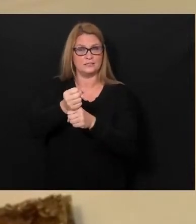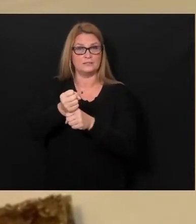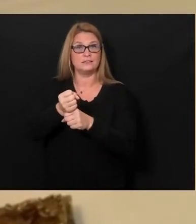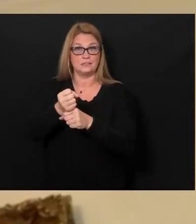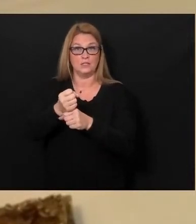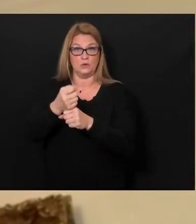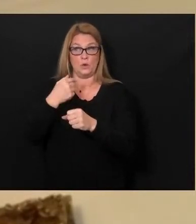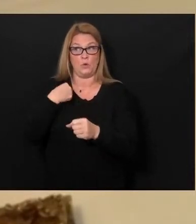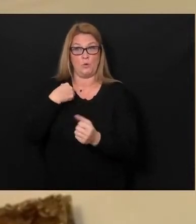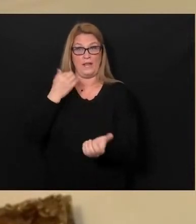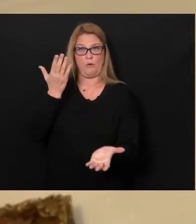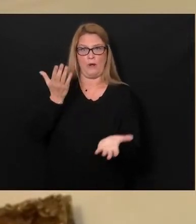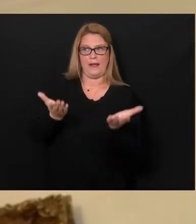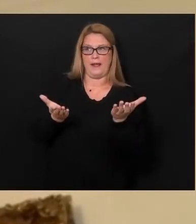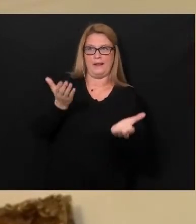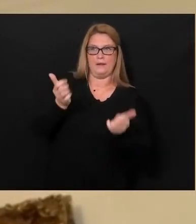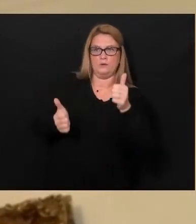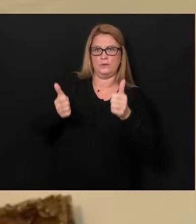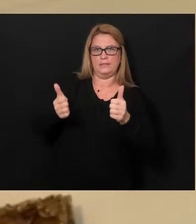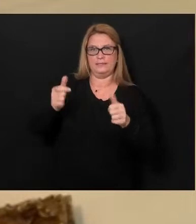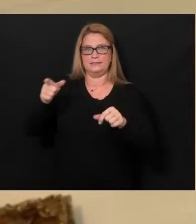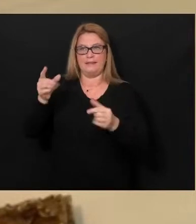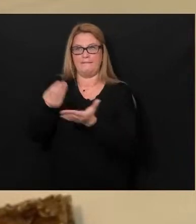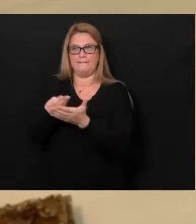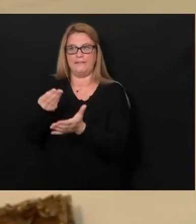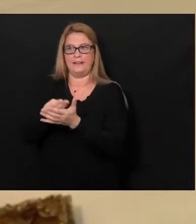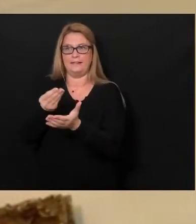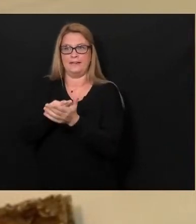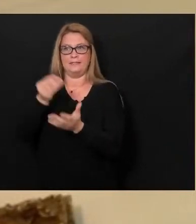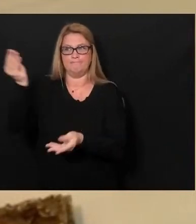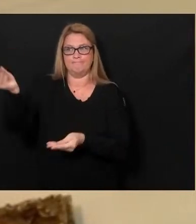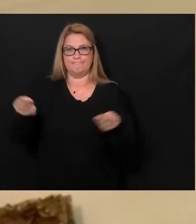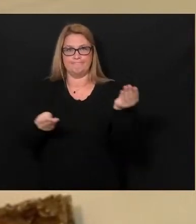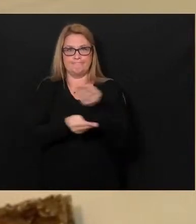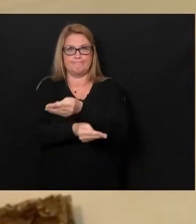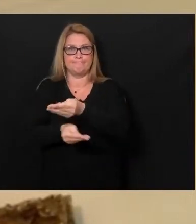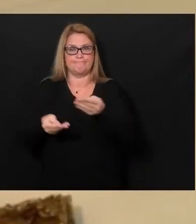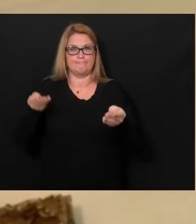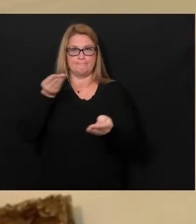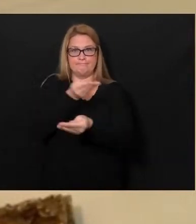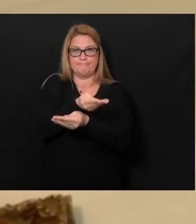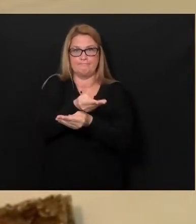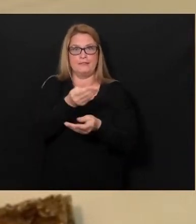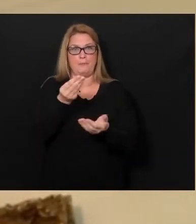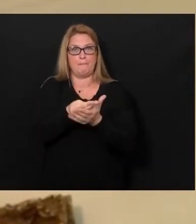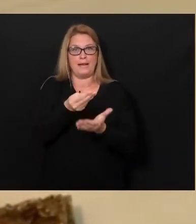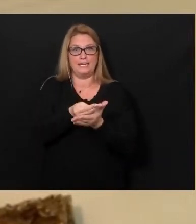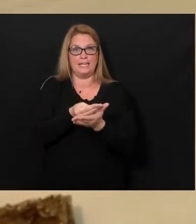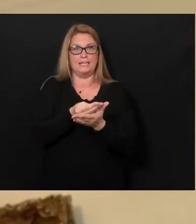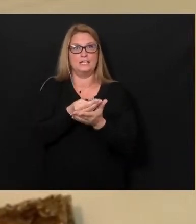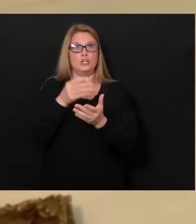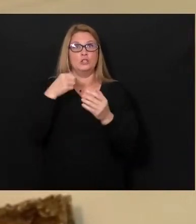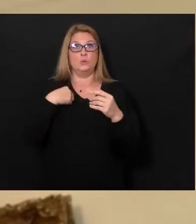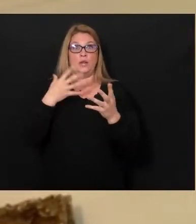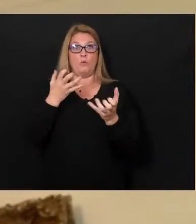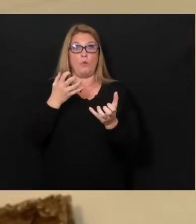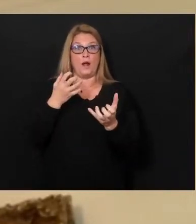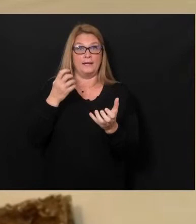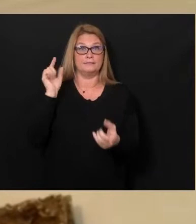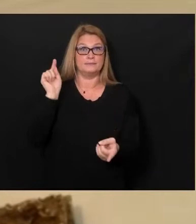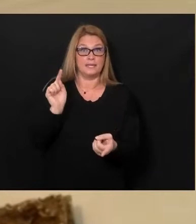in terms of that funding, and the governor was very direct that to get the cost down as much as